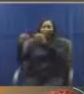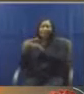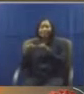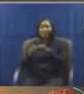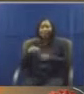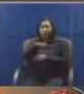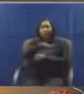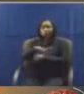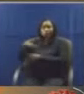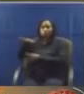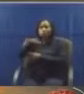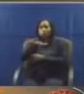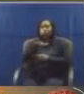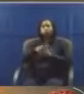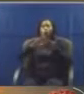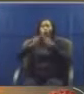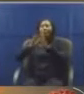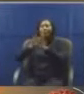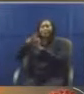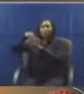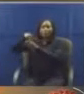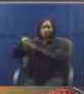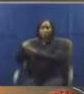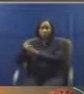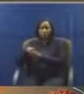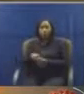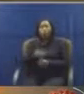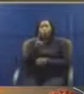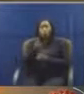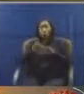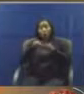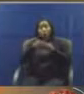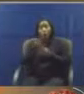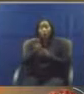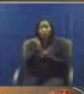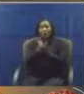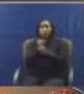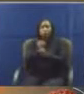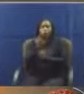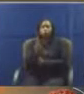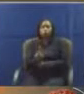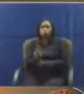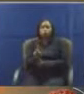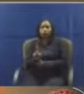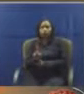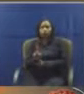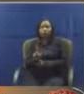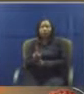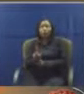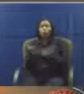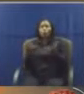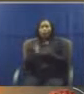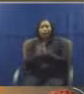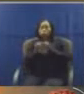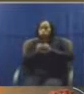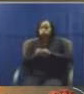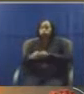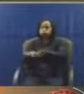based in communities. But also it's about ensuring that where there is a broader reach,